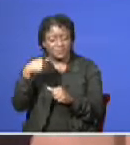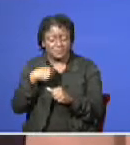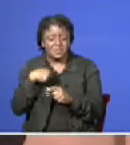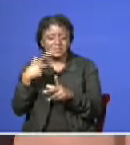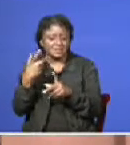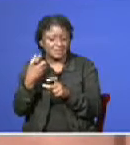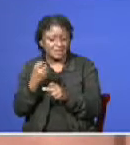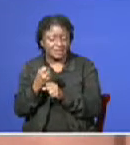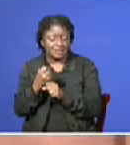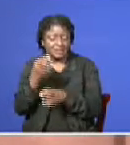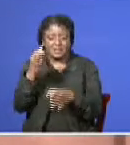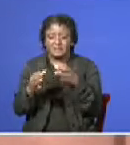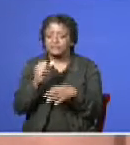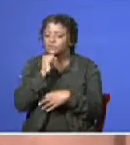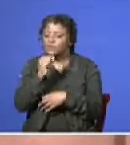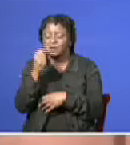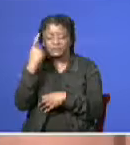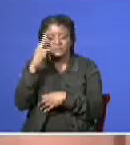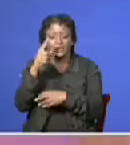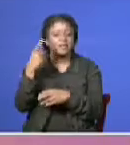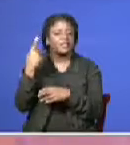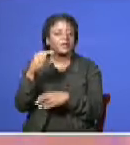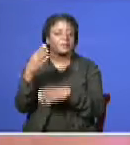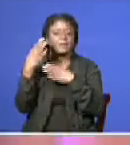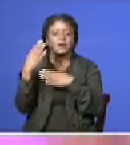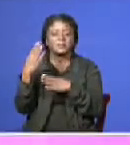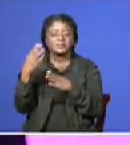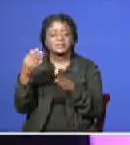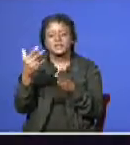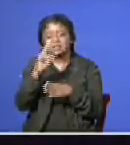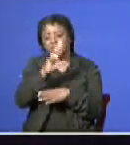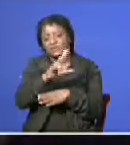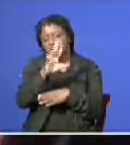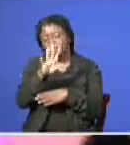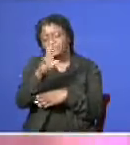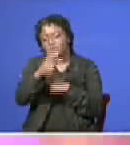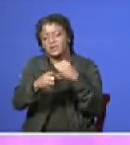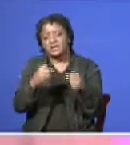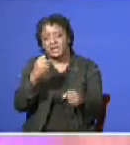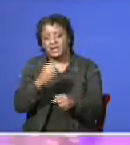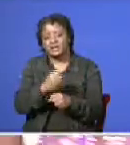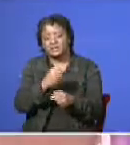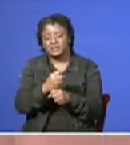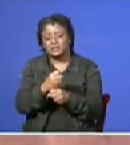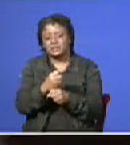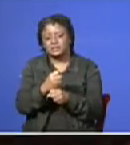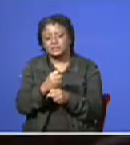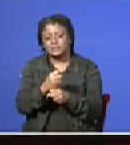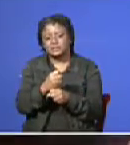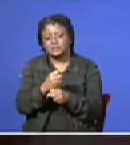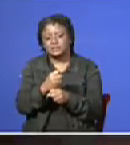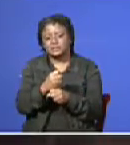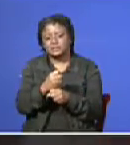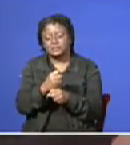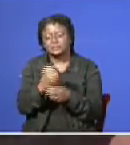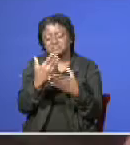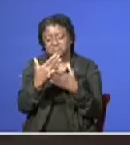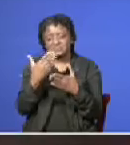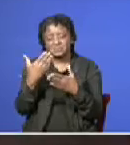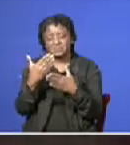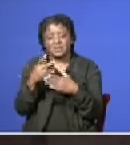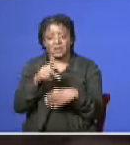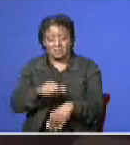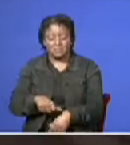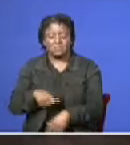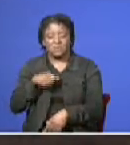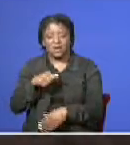it not been for the Bahamas. It's been 34 years in the making. A very proud alumnus of the University of the West